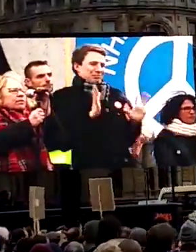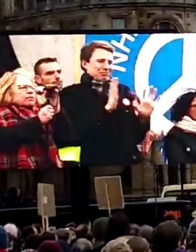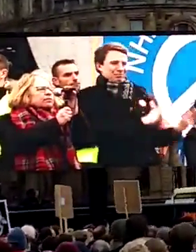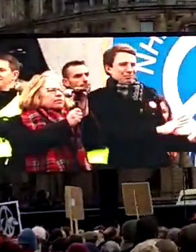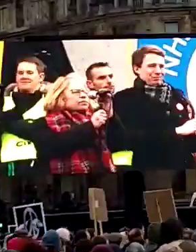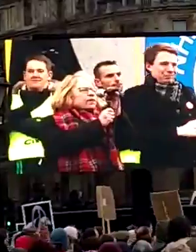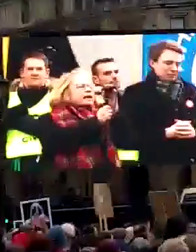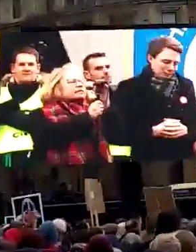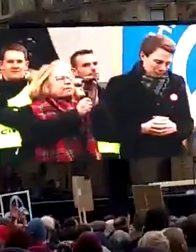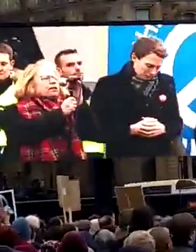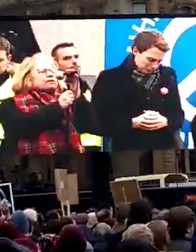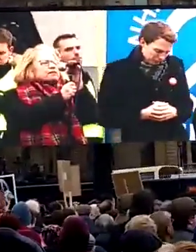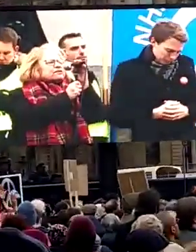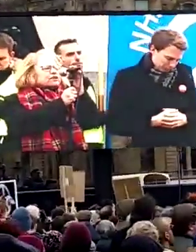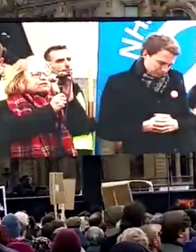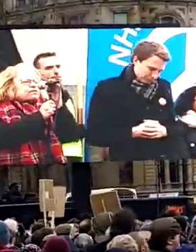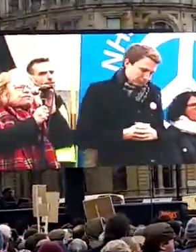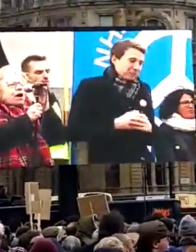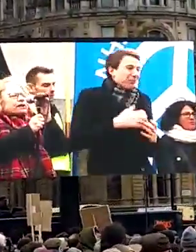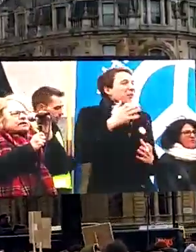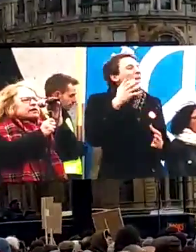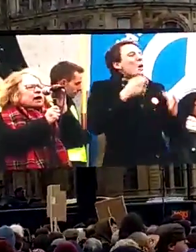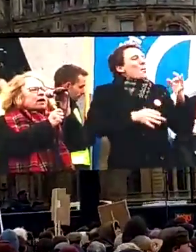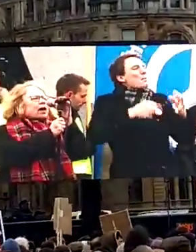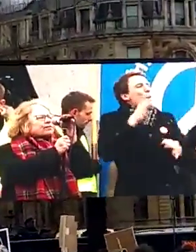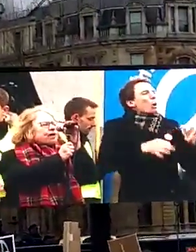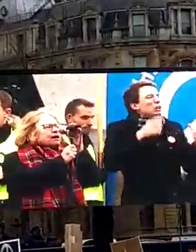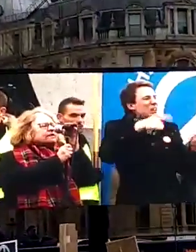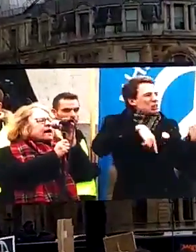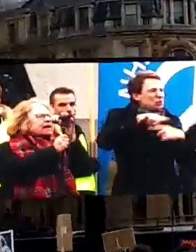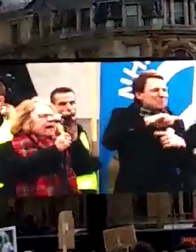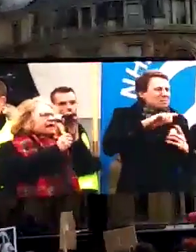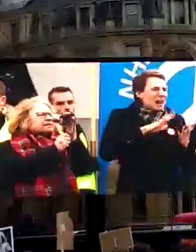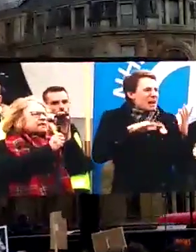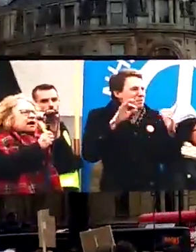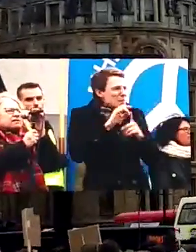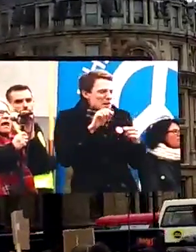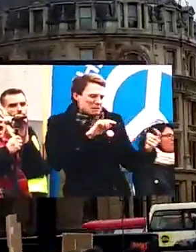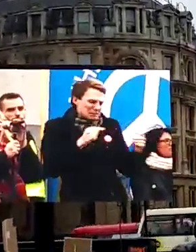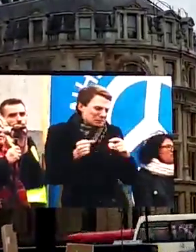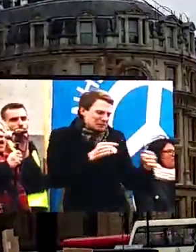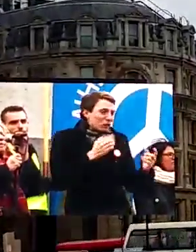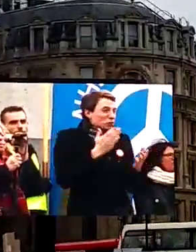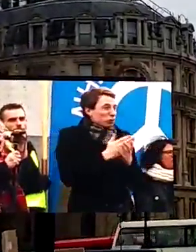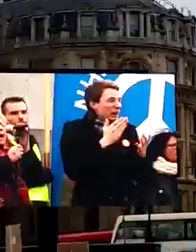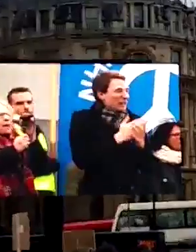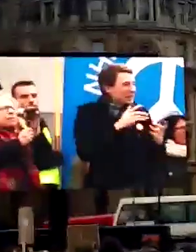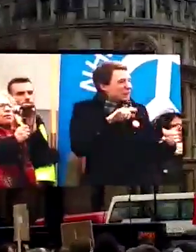Nuclear weapons. I'm fighting against that